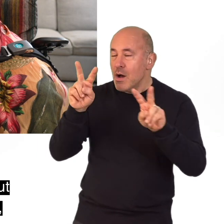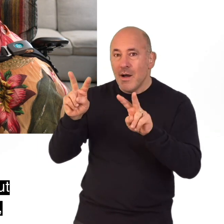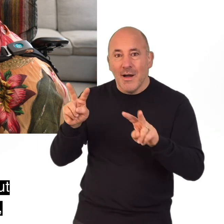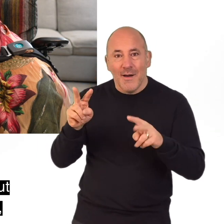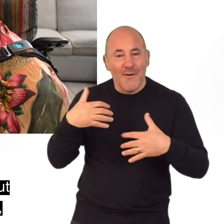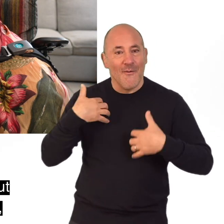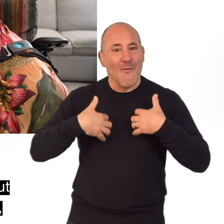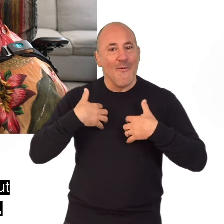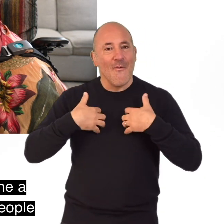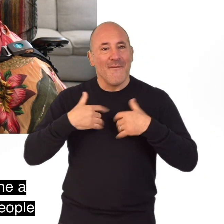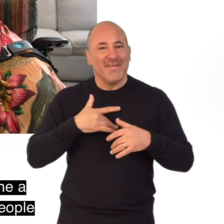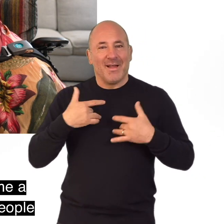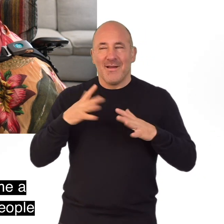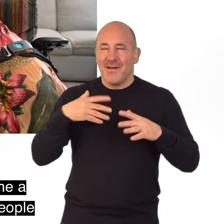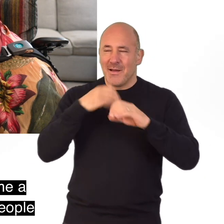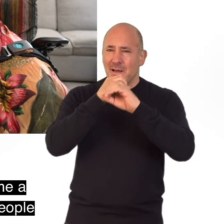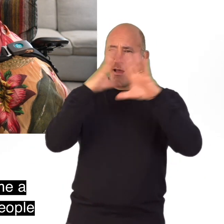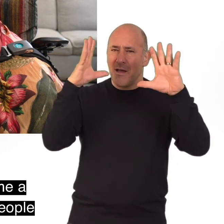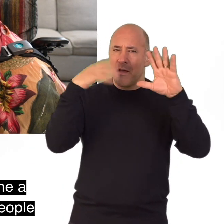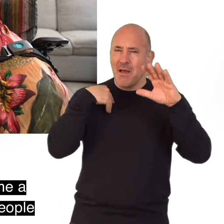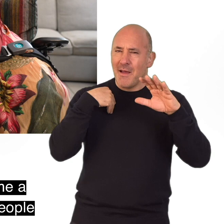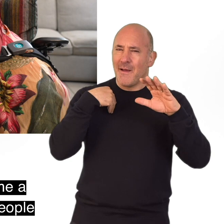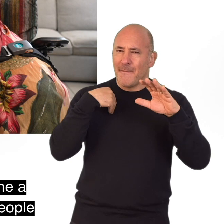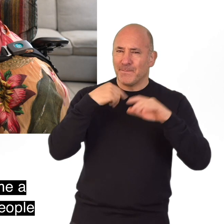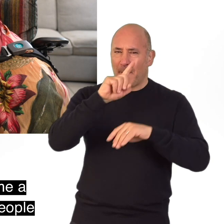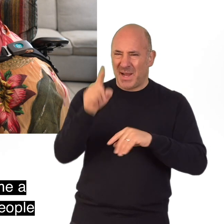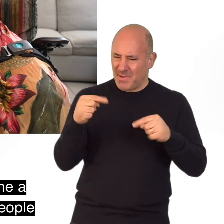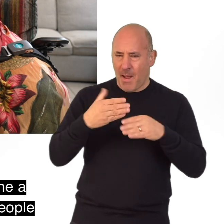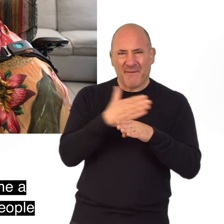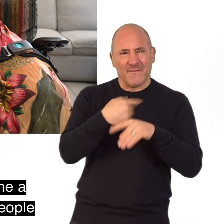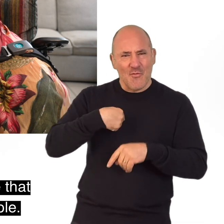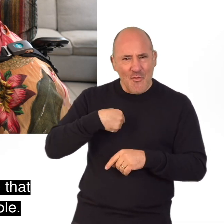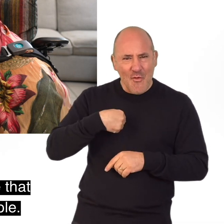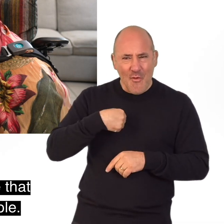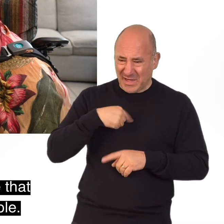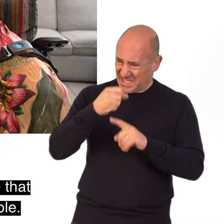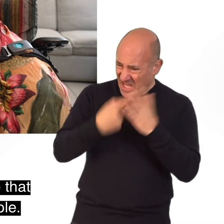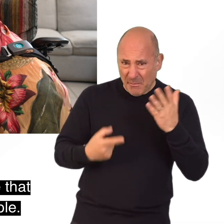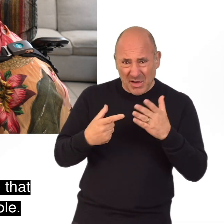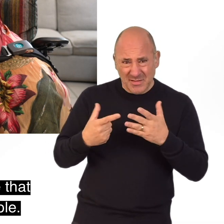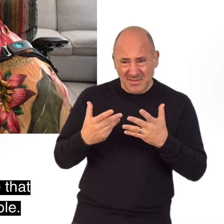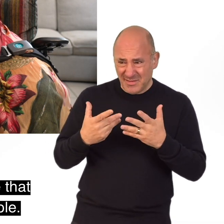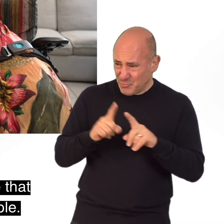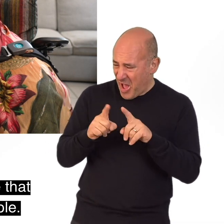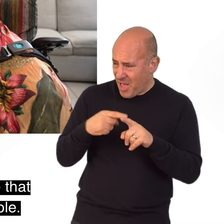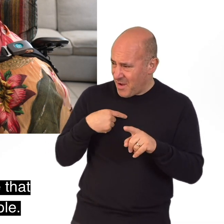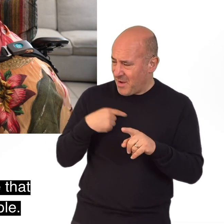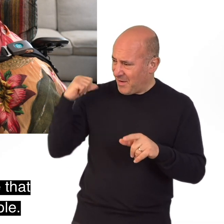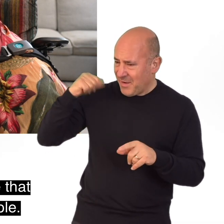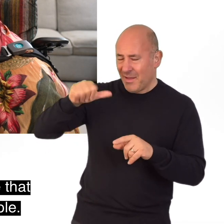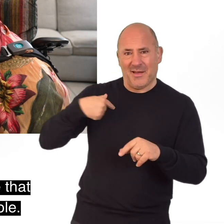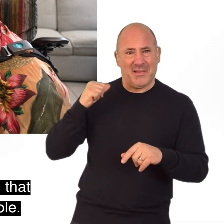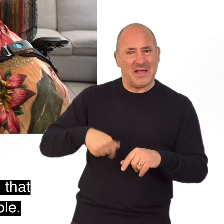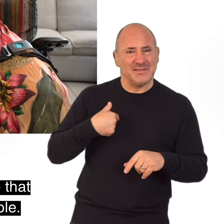this exhibition, and it does sort of give me a sense of understanding people that were here before me, that were also